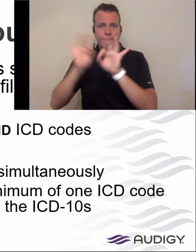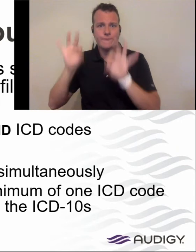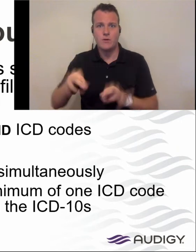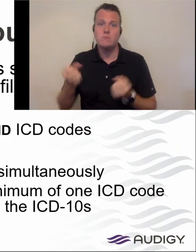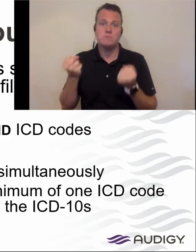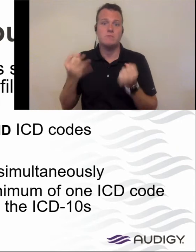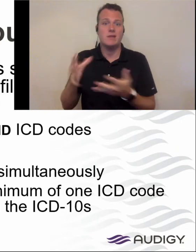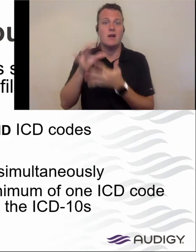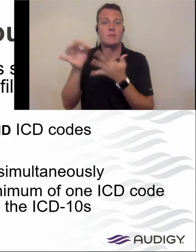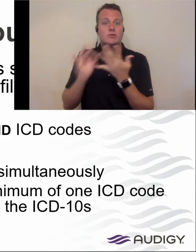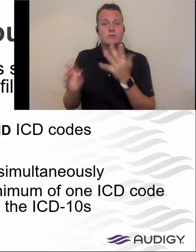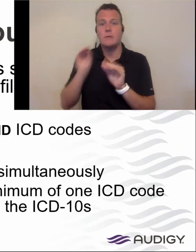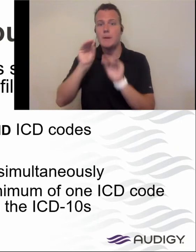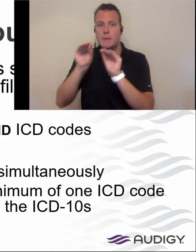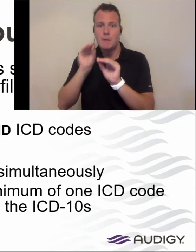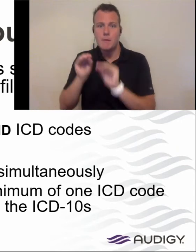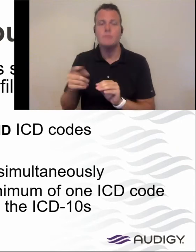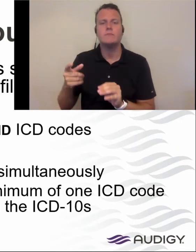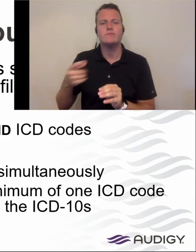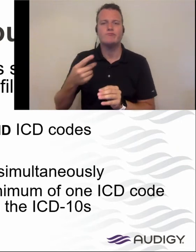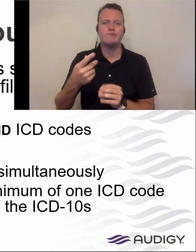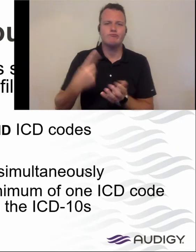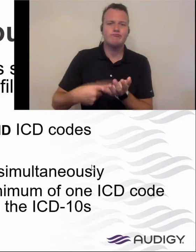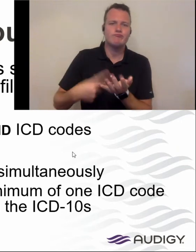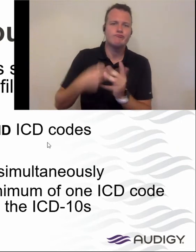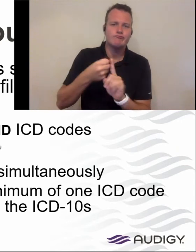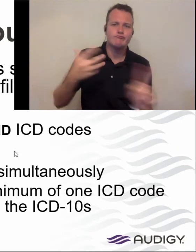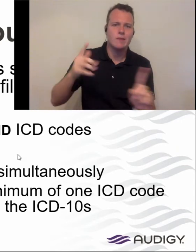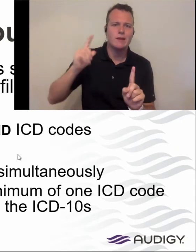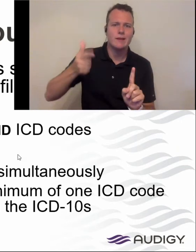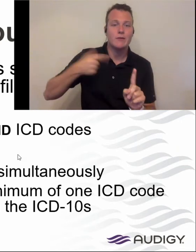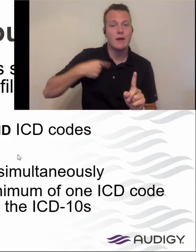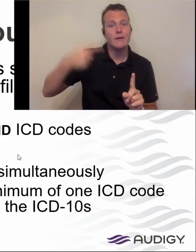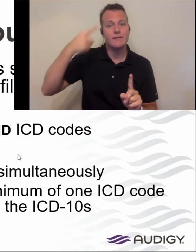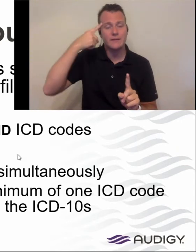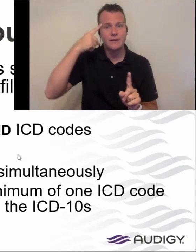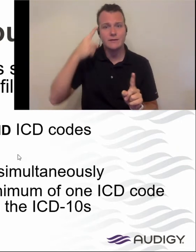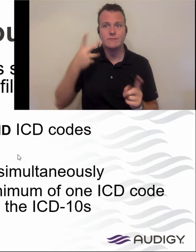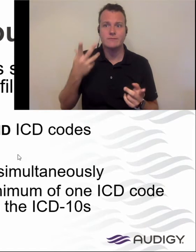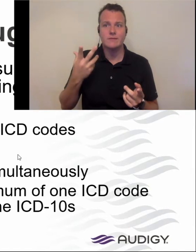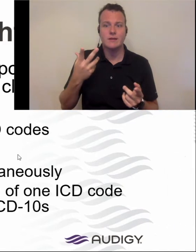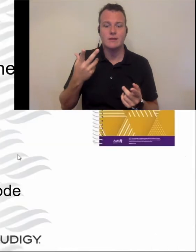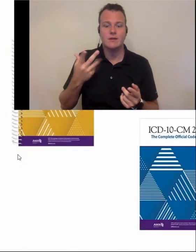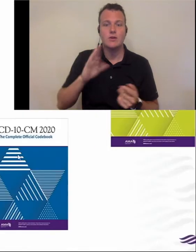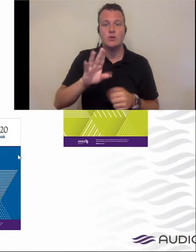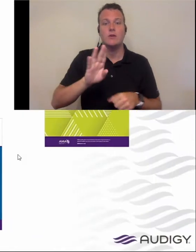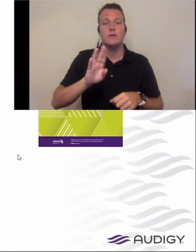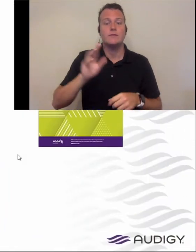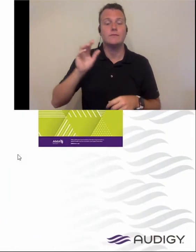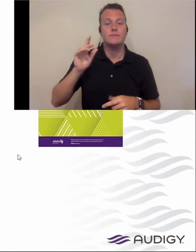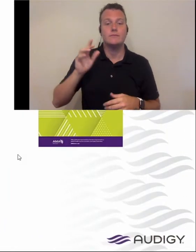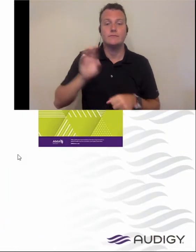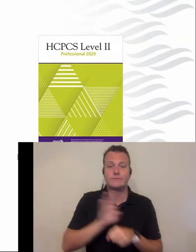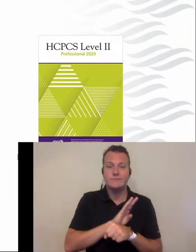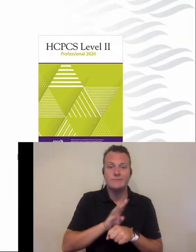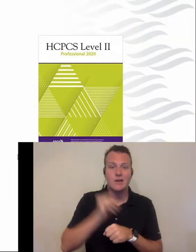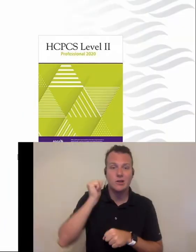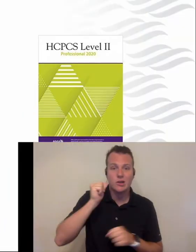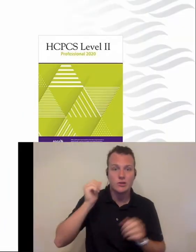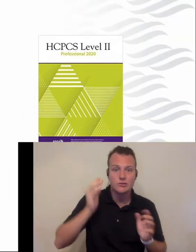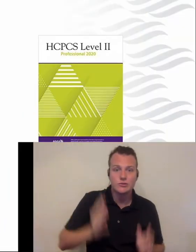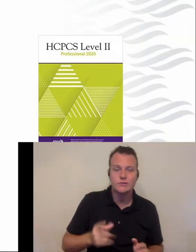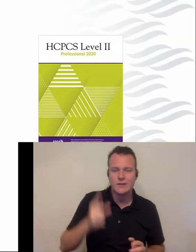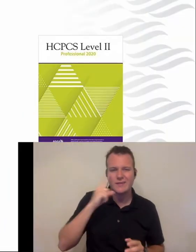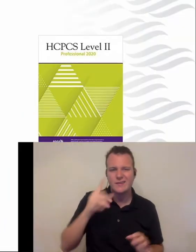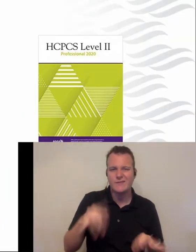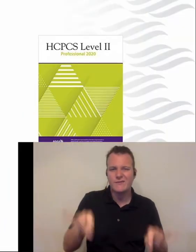many options. And we'll talk about that because I think it adds value to you as a practicing audiologist. So if